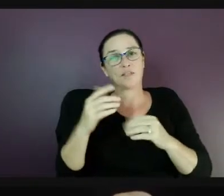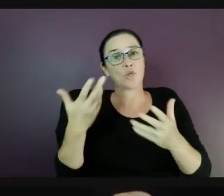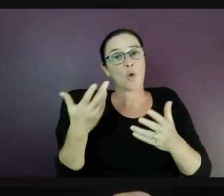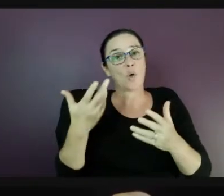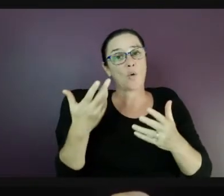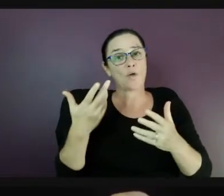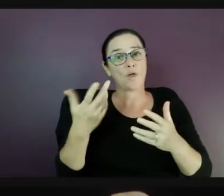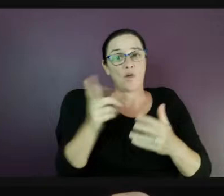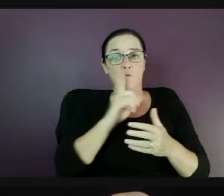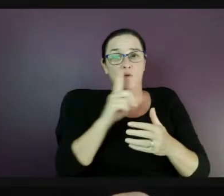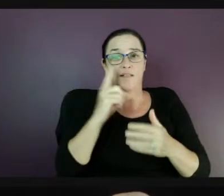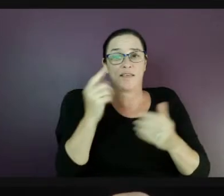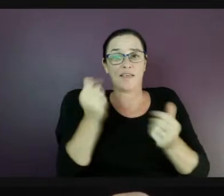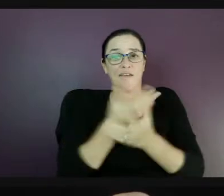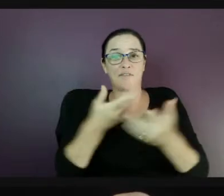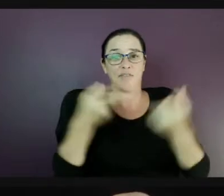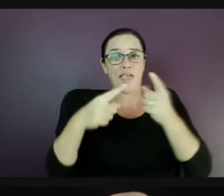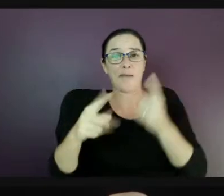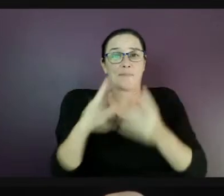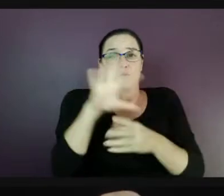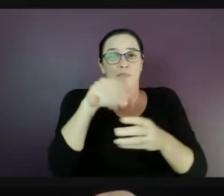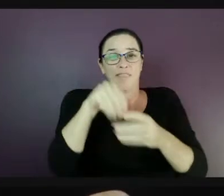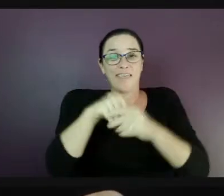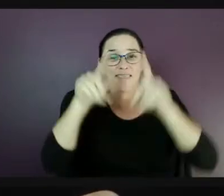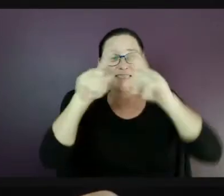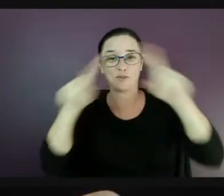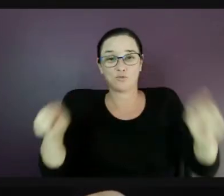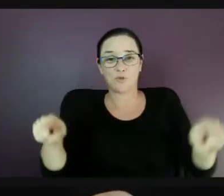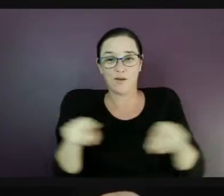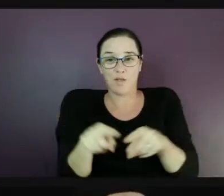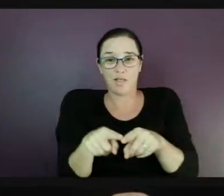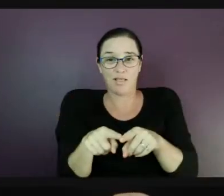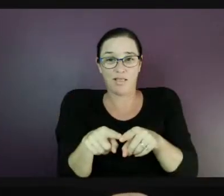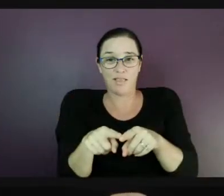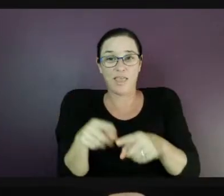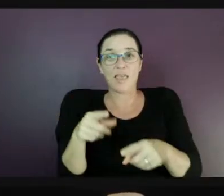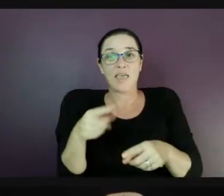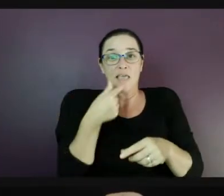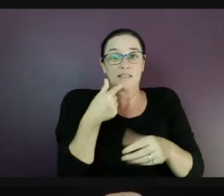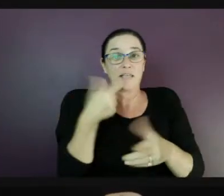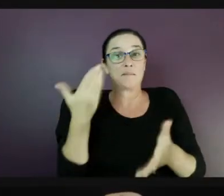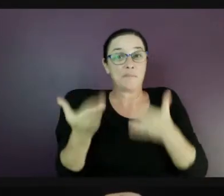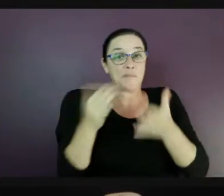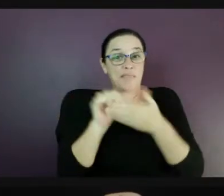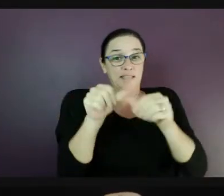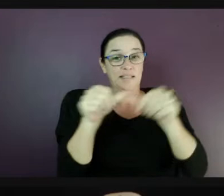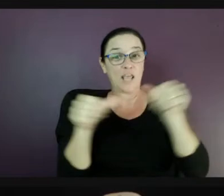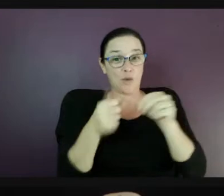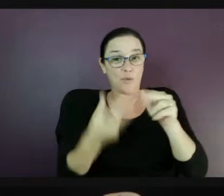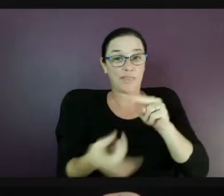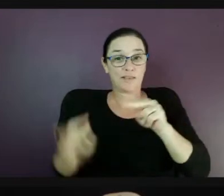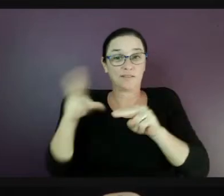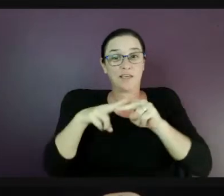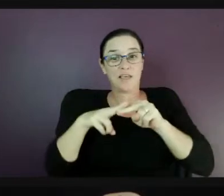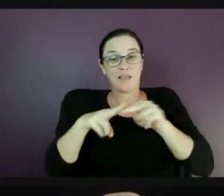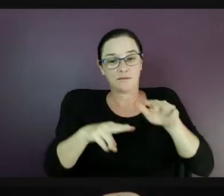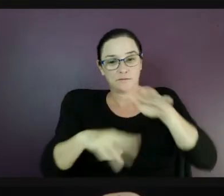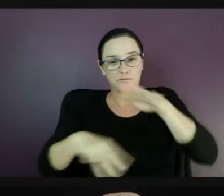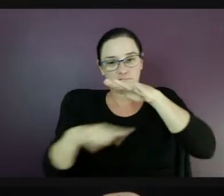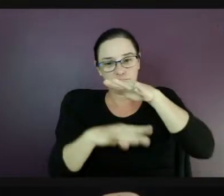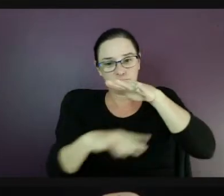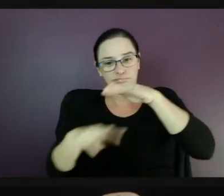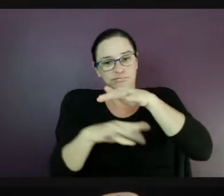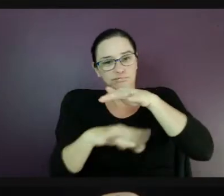triangle. Even at the time, they noted that this triangle might be an area of increased intrusions and eruptions over